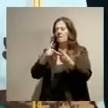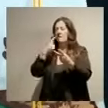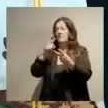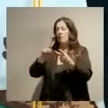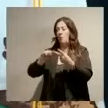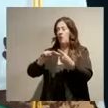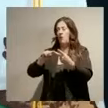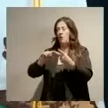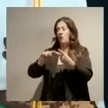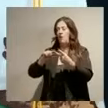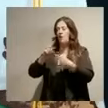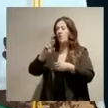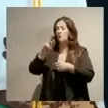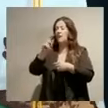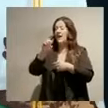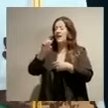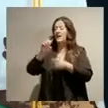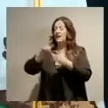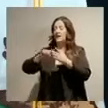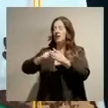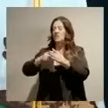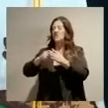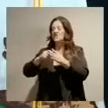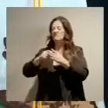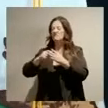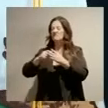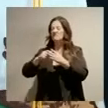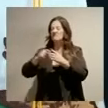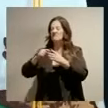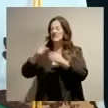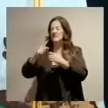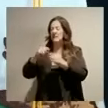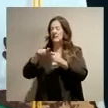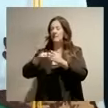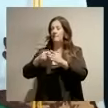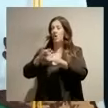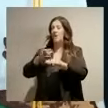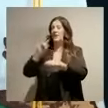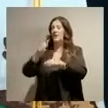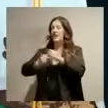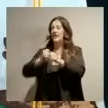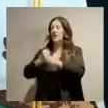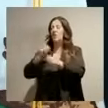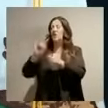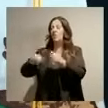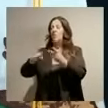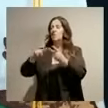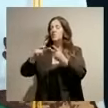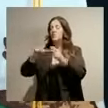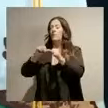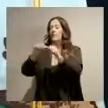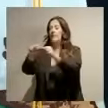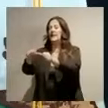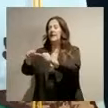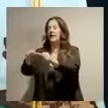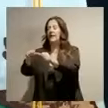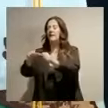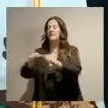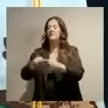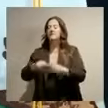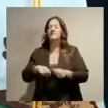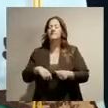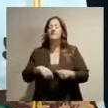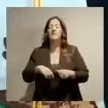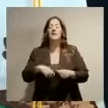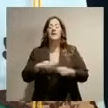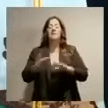For the rate increases that did go in effect in this year, those are maintained. On the revenue